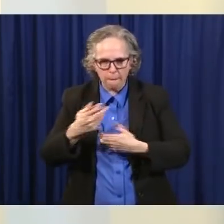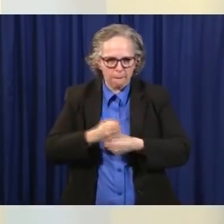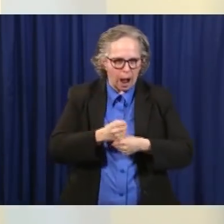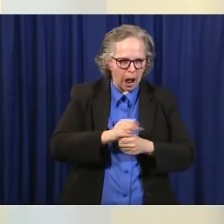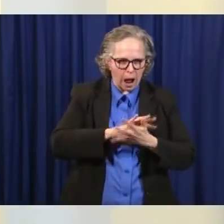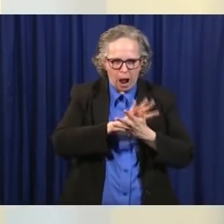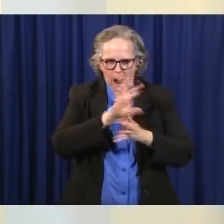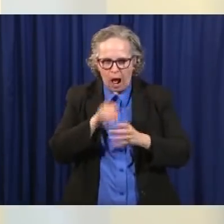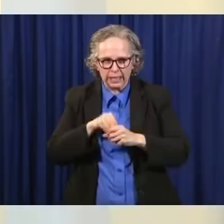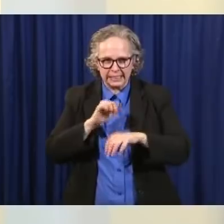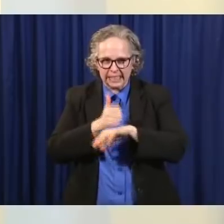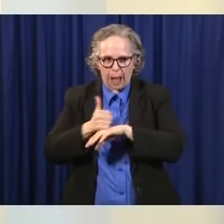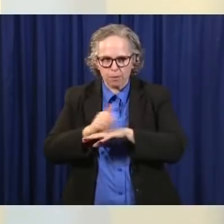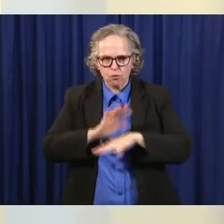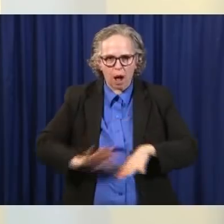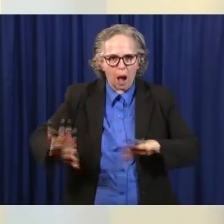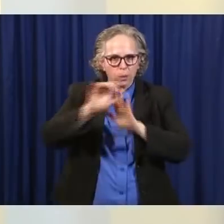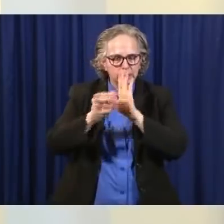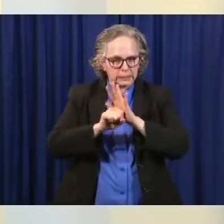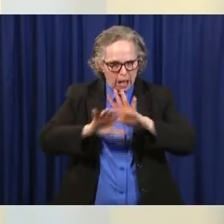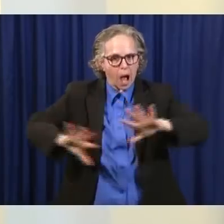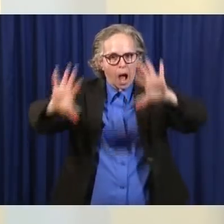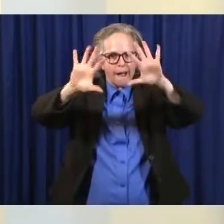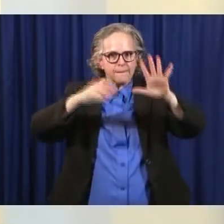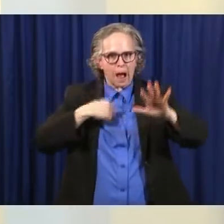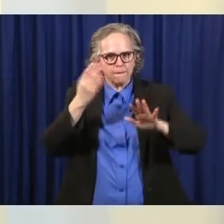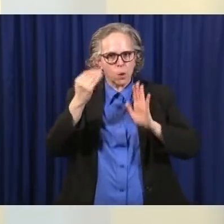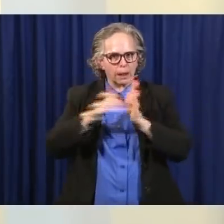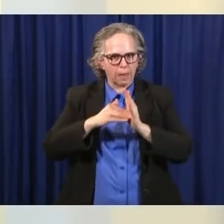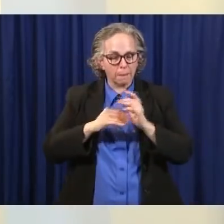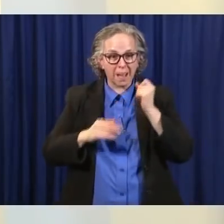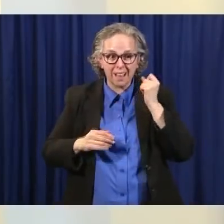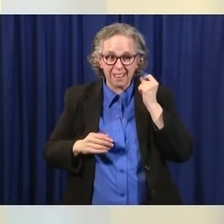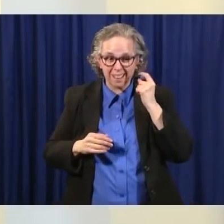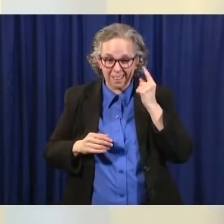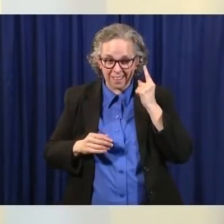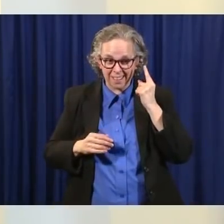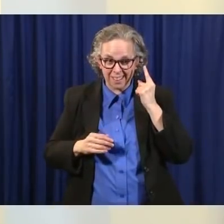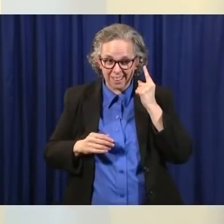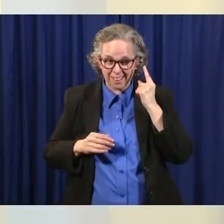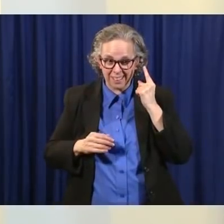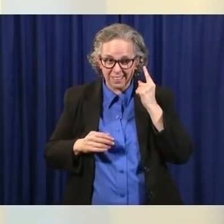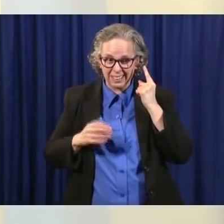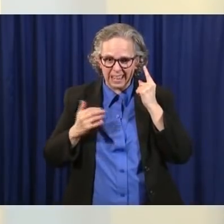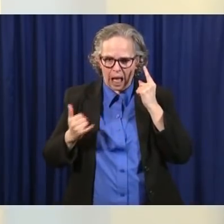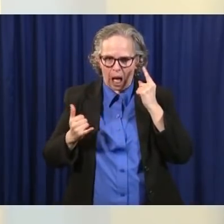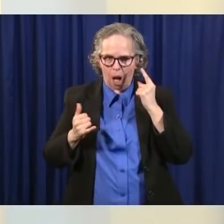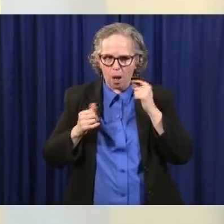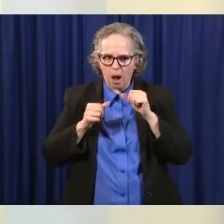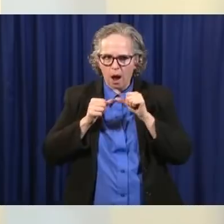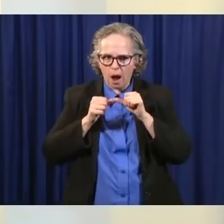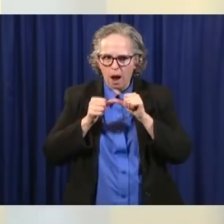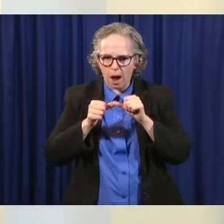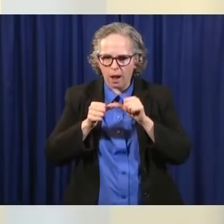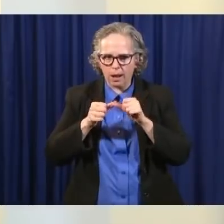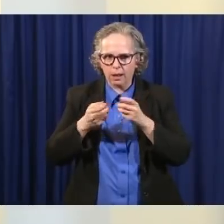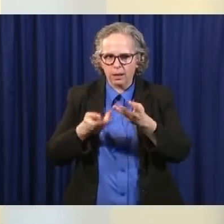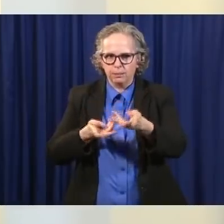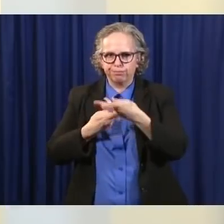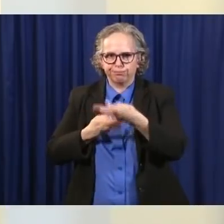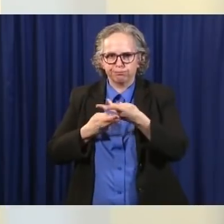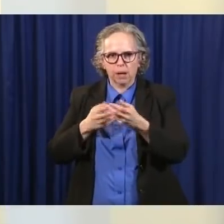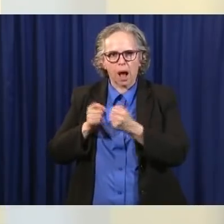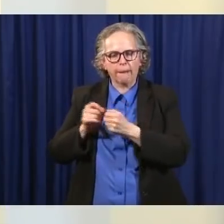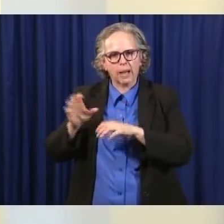around the state. And we actually made a deal to have a constant supply reagent, which has been one of the hardest things for us. So we know that